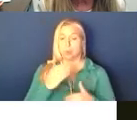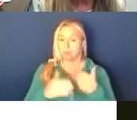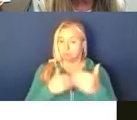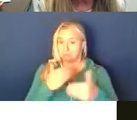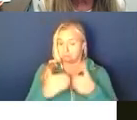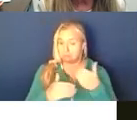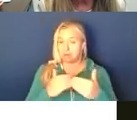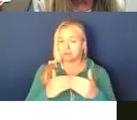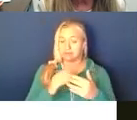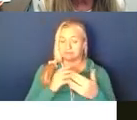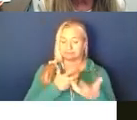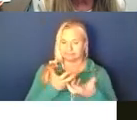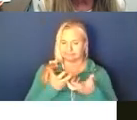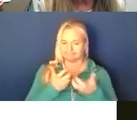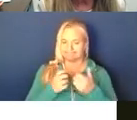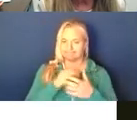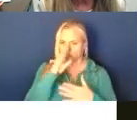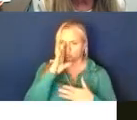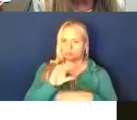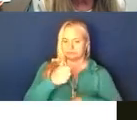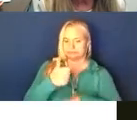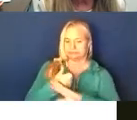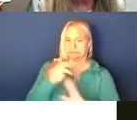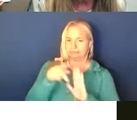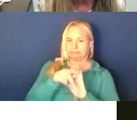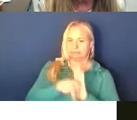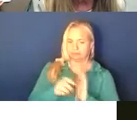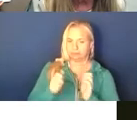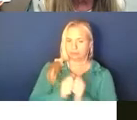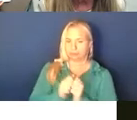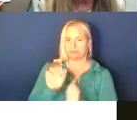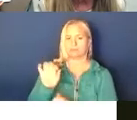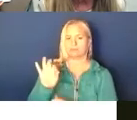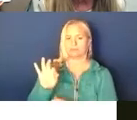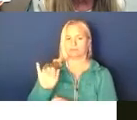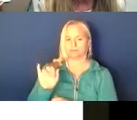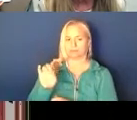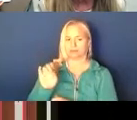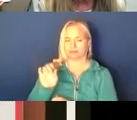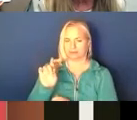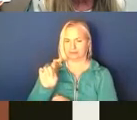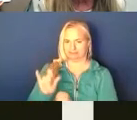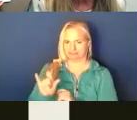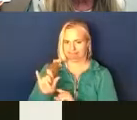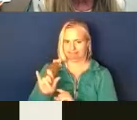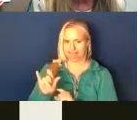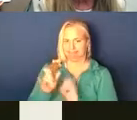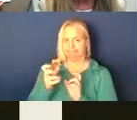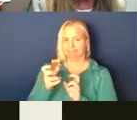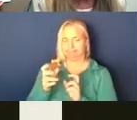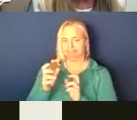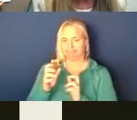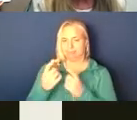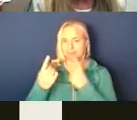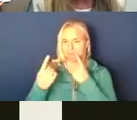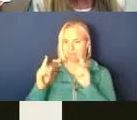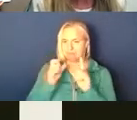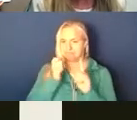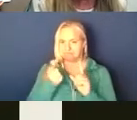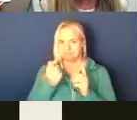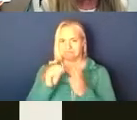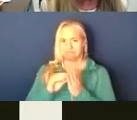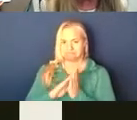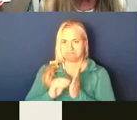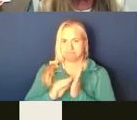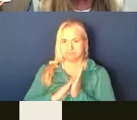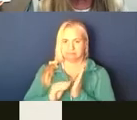with the students in implementing that protocol with fidelity. Next slide. So what you will